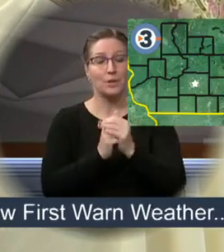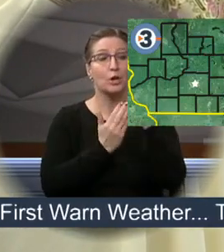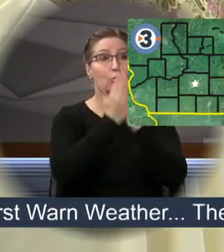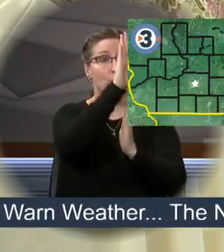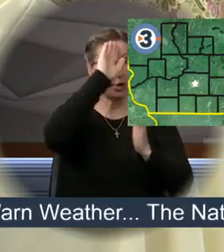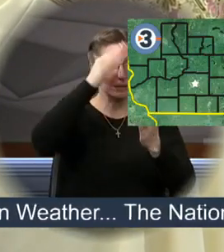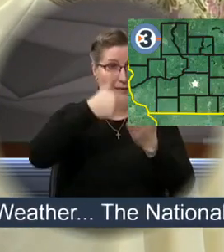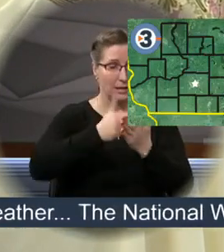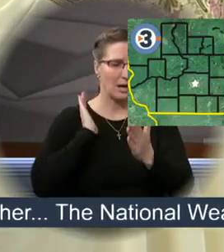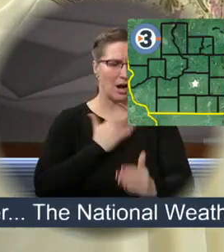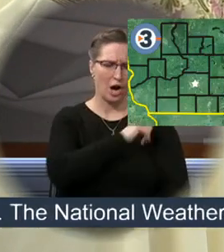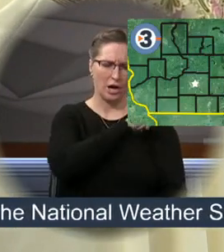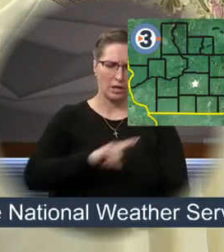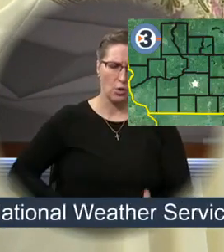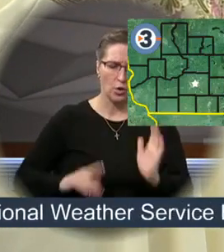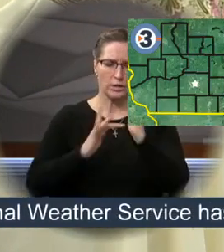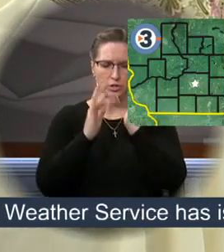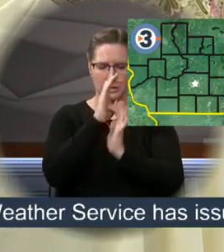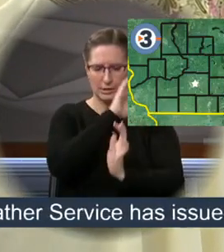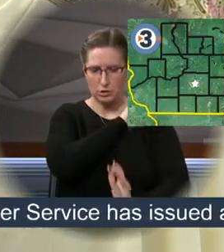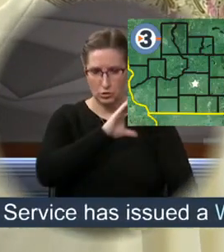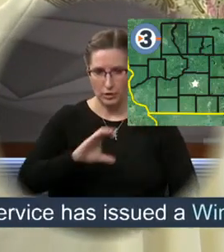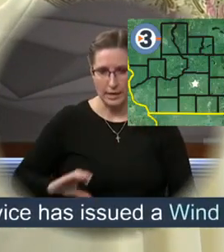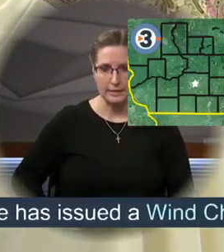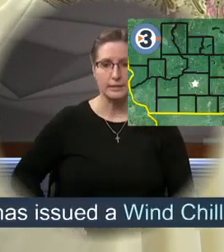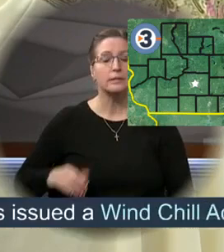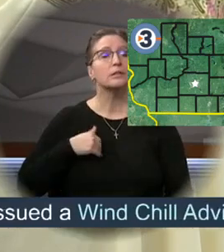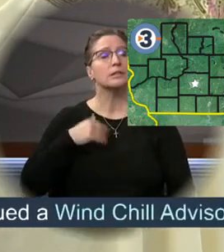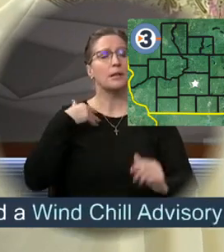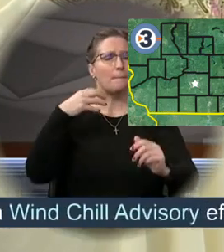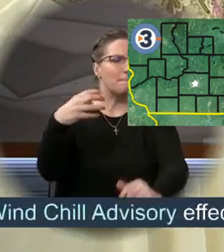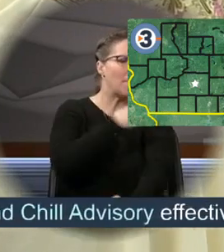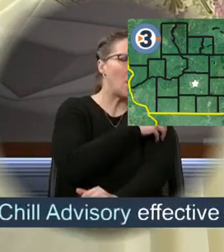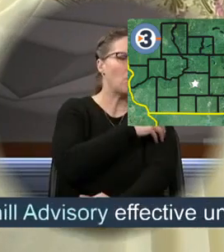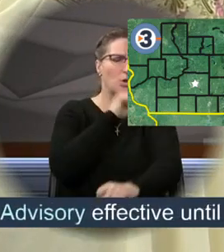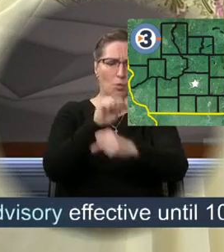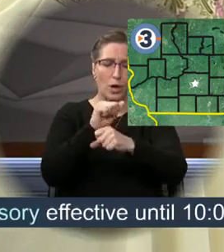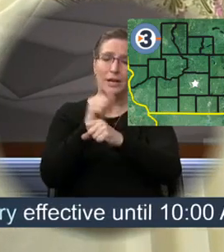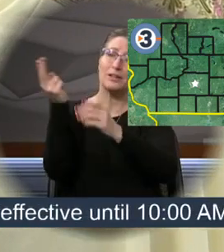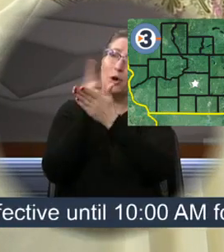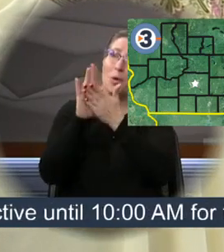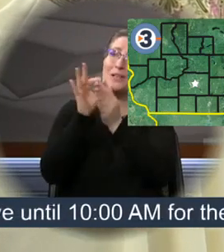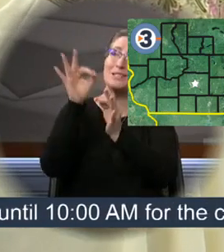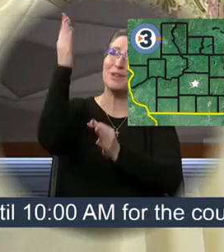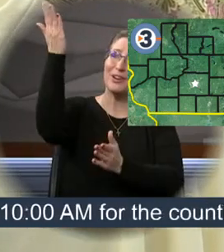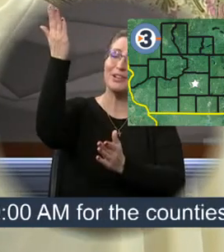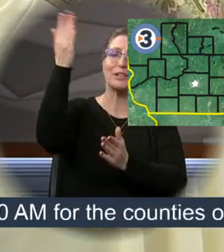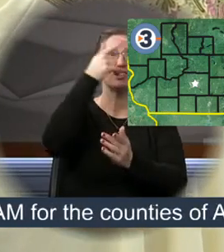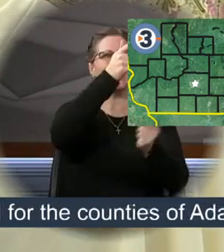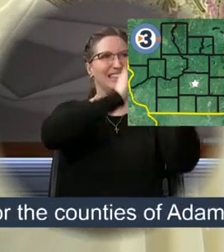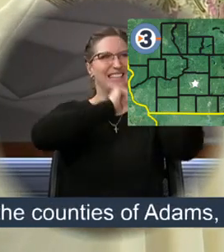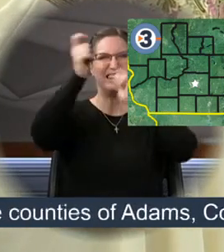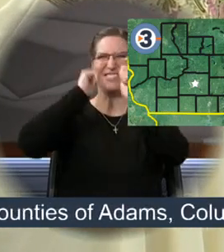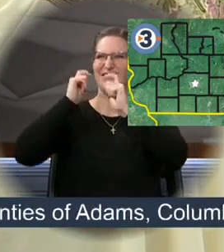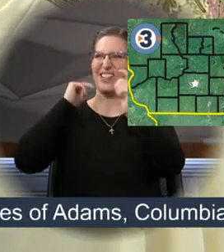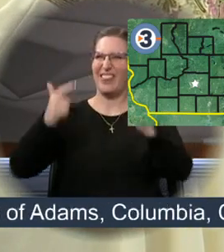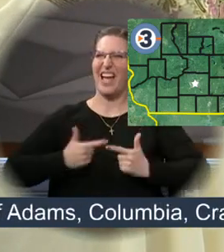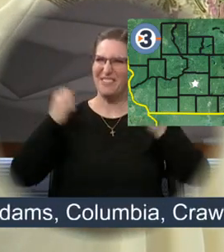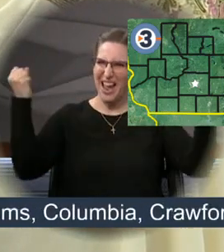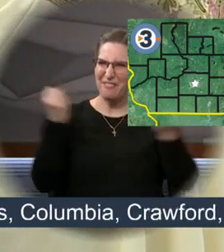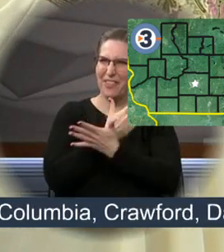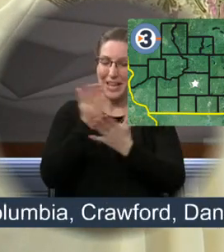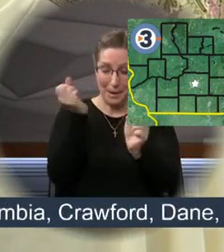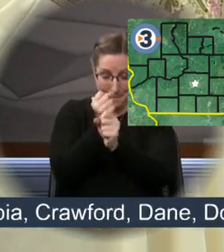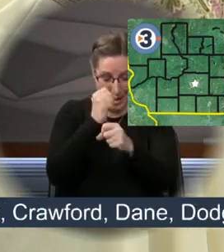through your Son, our Lord Jesus Christ, by the power and working of the Holy Spirit, you give life to all things and make